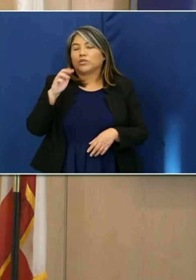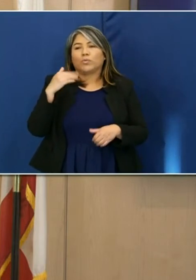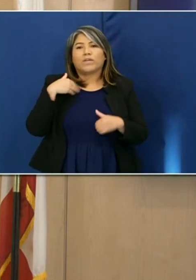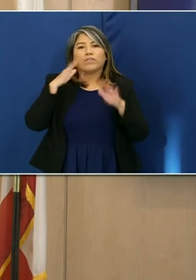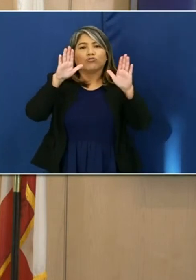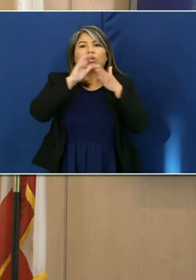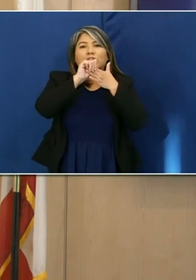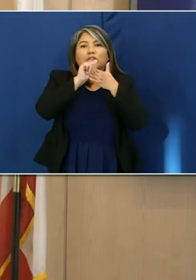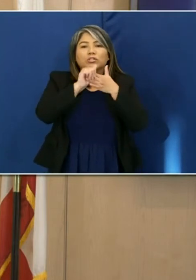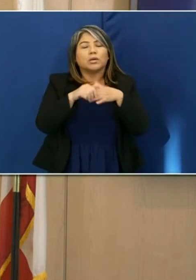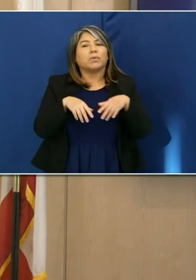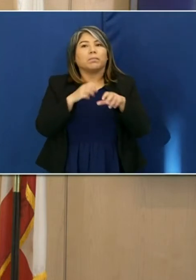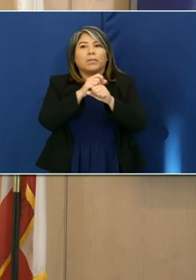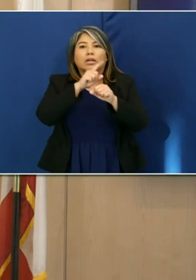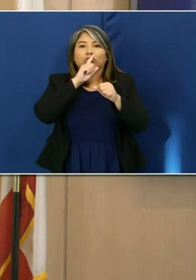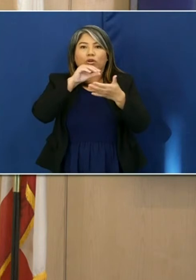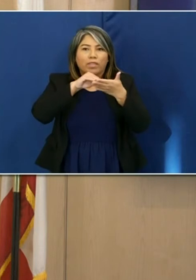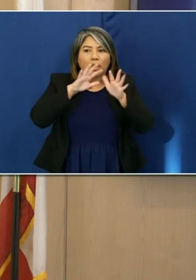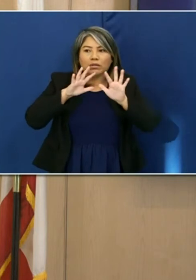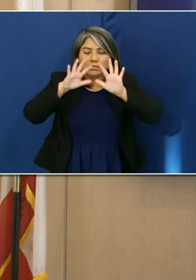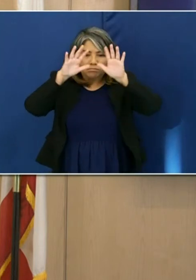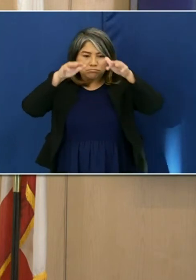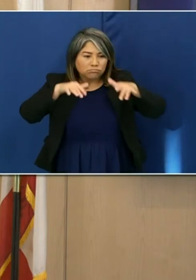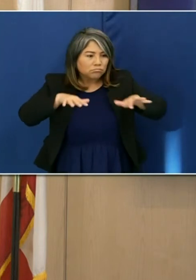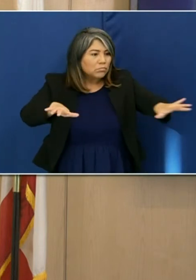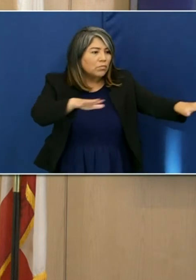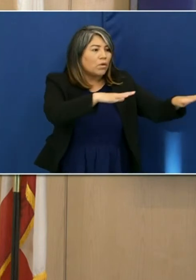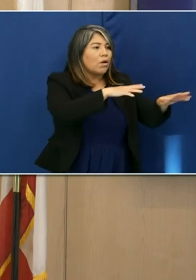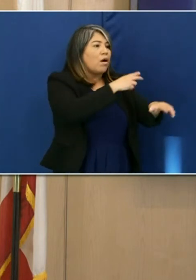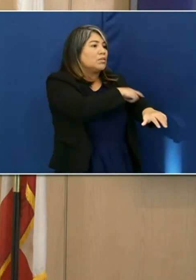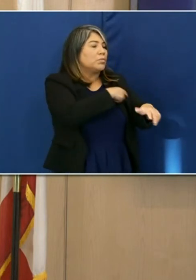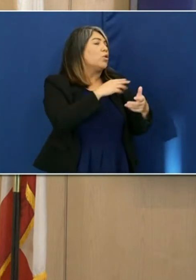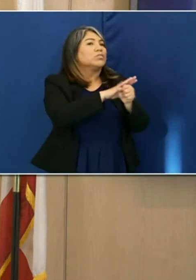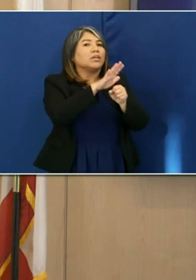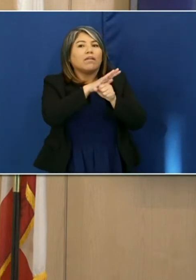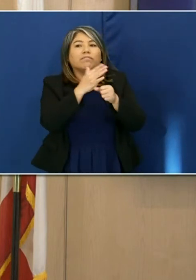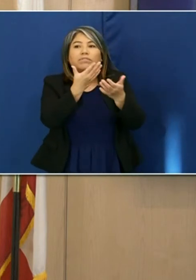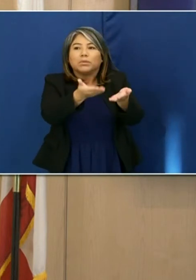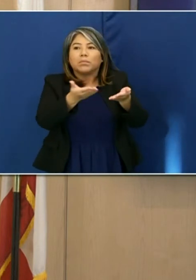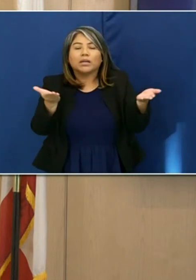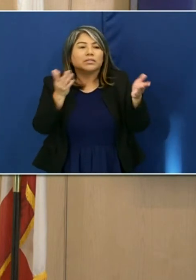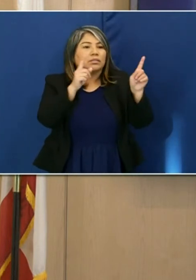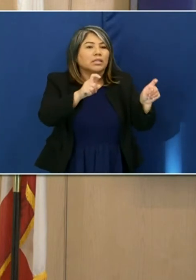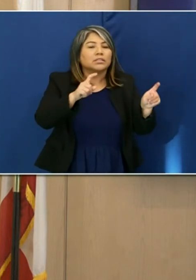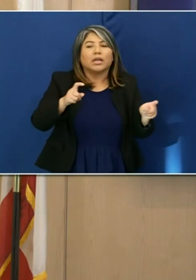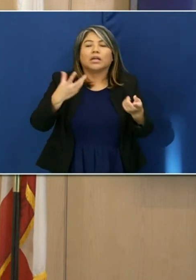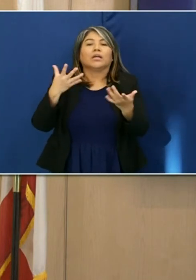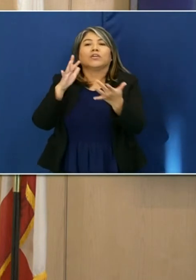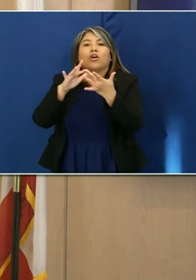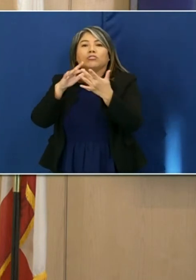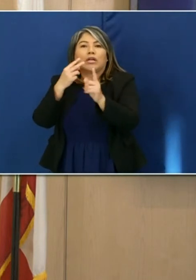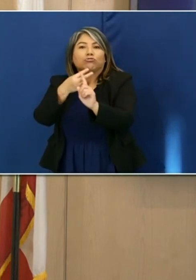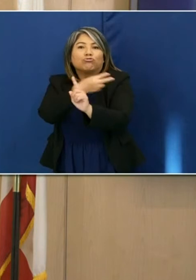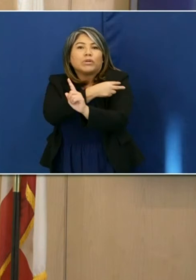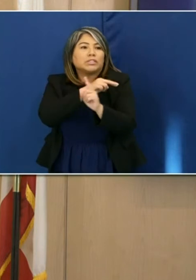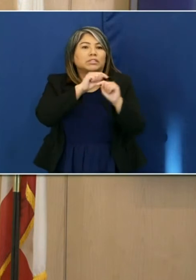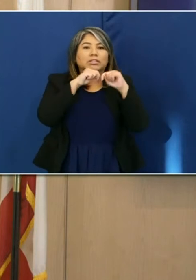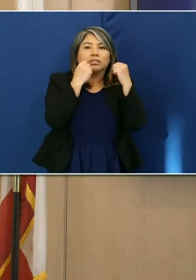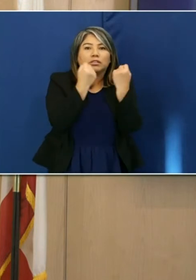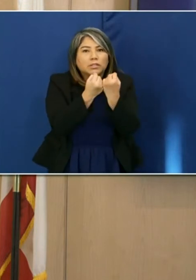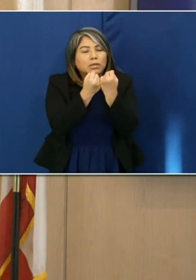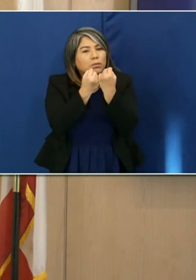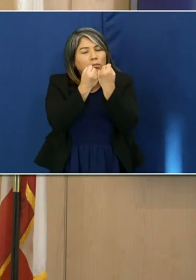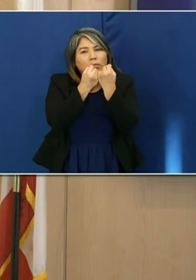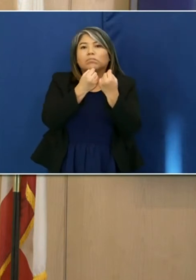top down, working to ensure that our hospitals are well supplied and our testing and contact tracing teams have